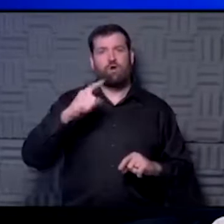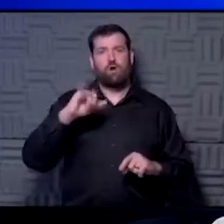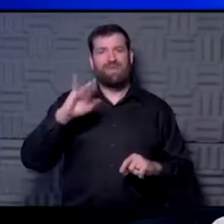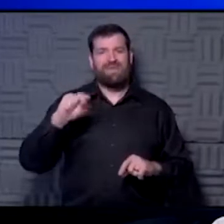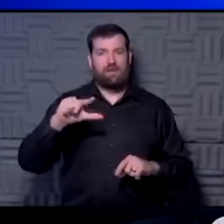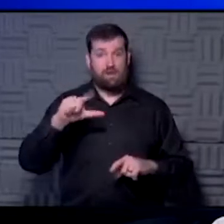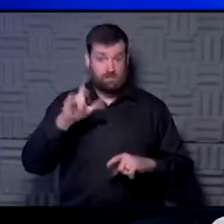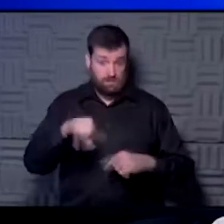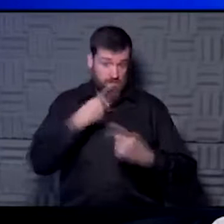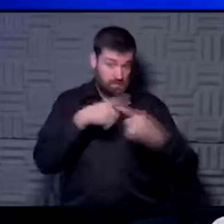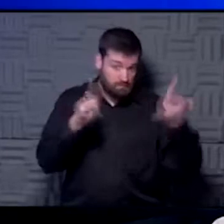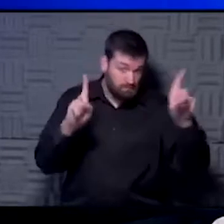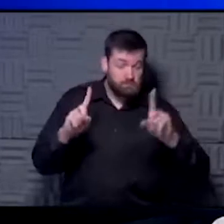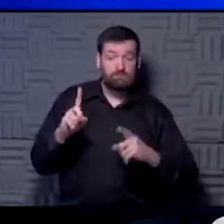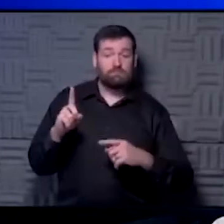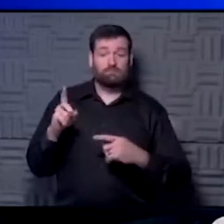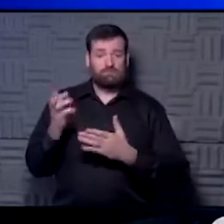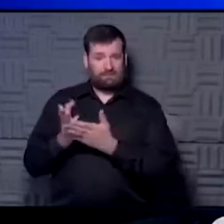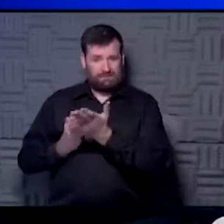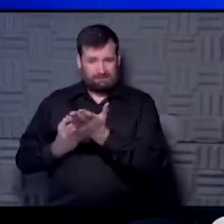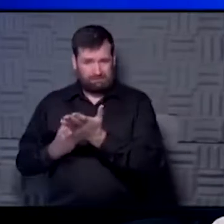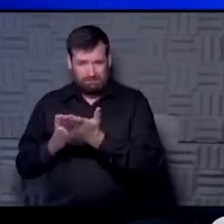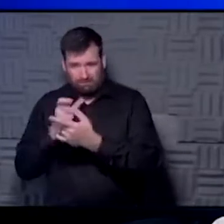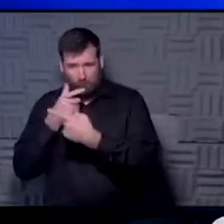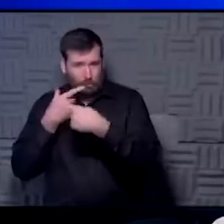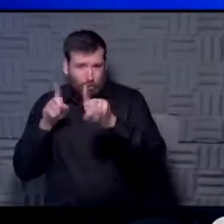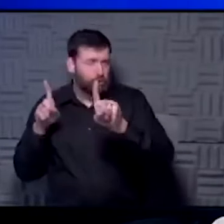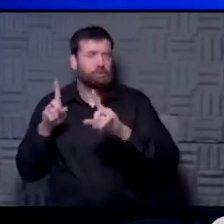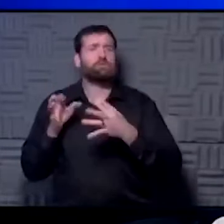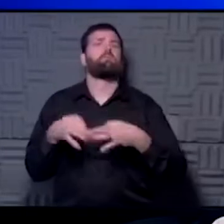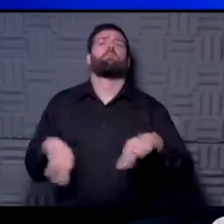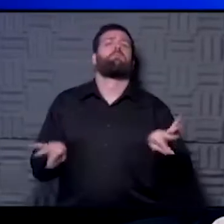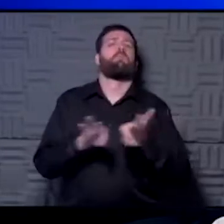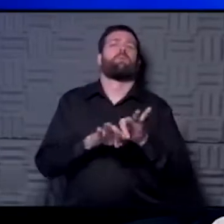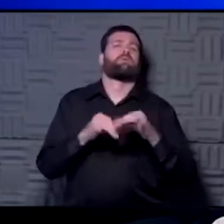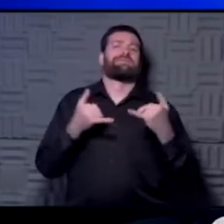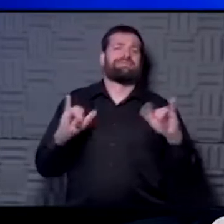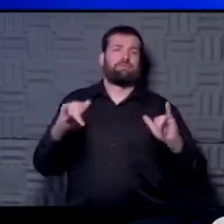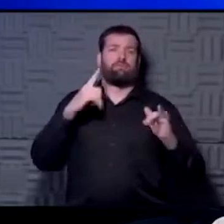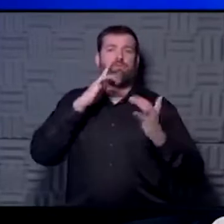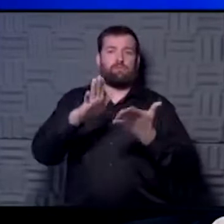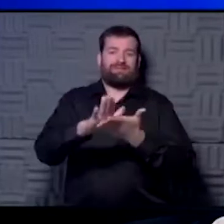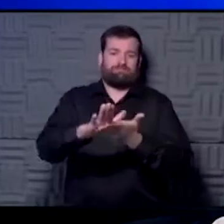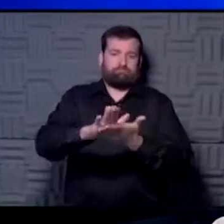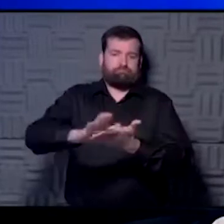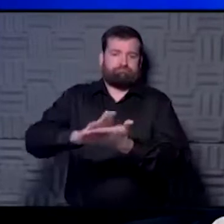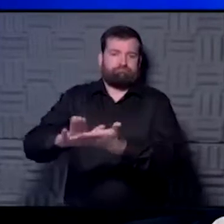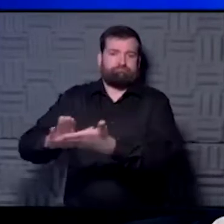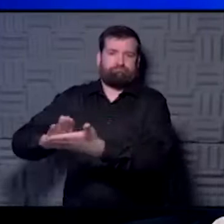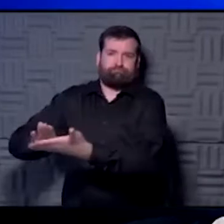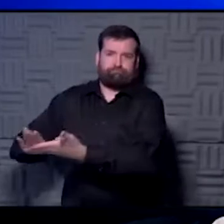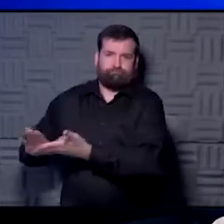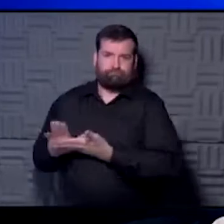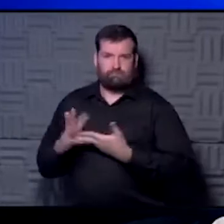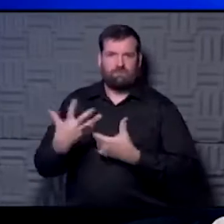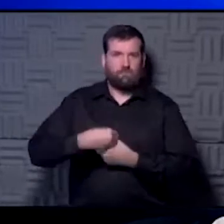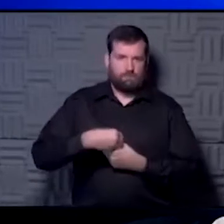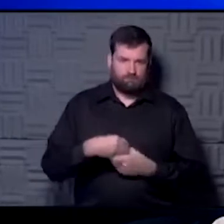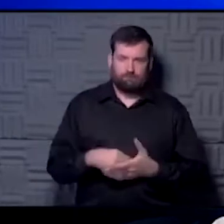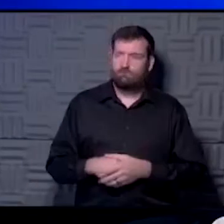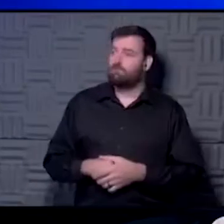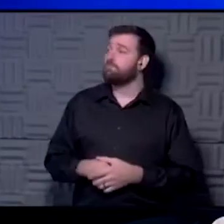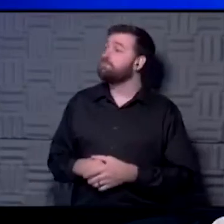ways that it works and ways that it does not work, and how important it is still for the surface cleaning to be part of what we're doing. Thank you. All